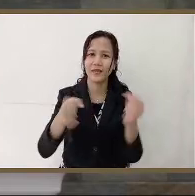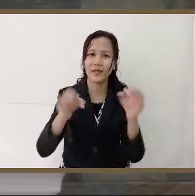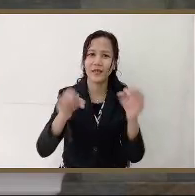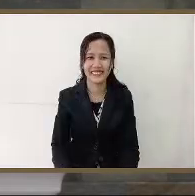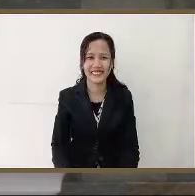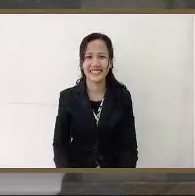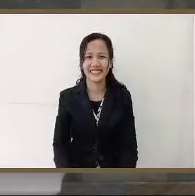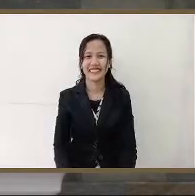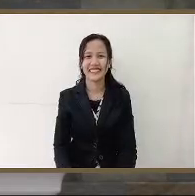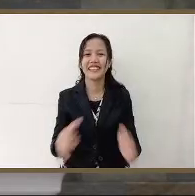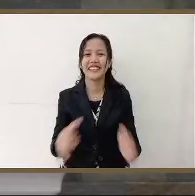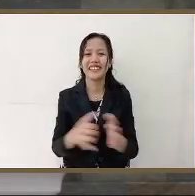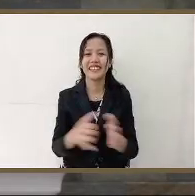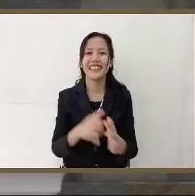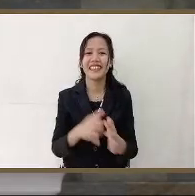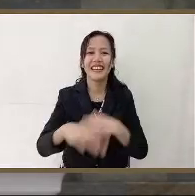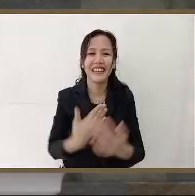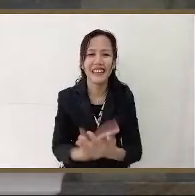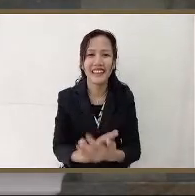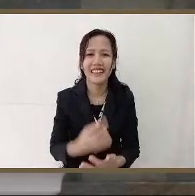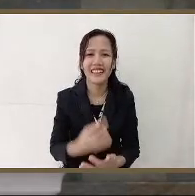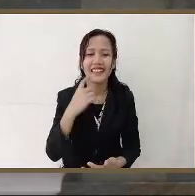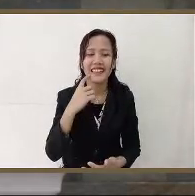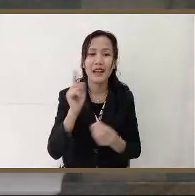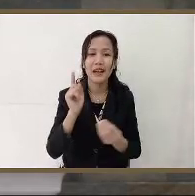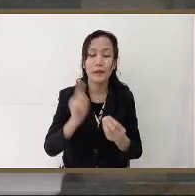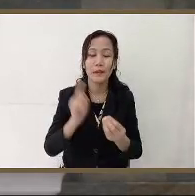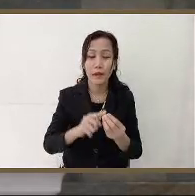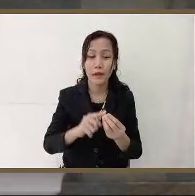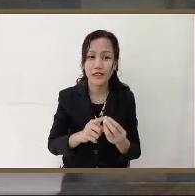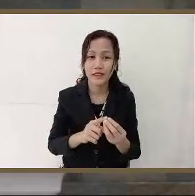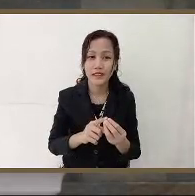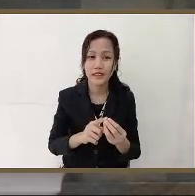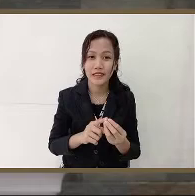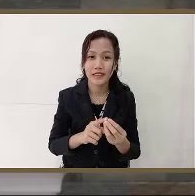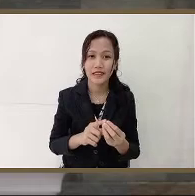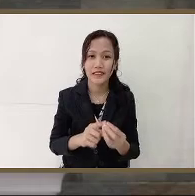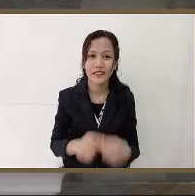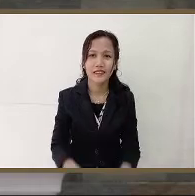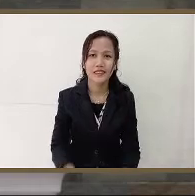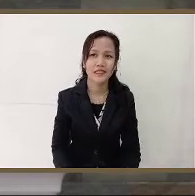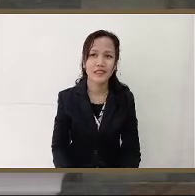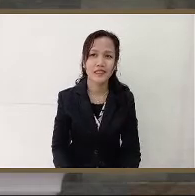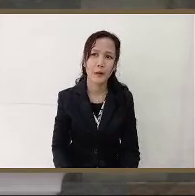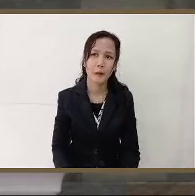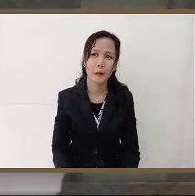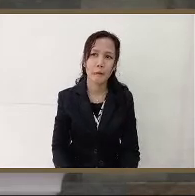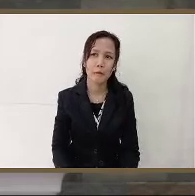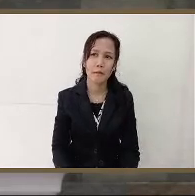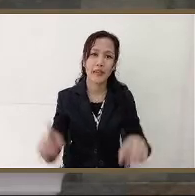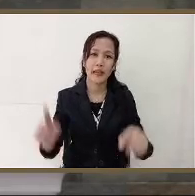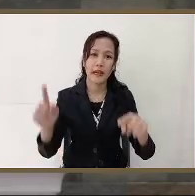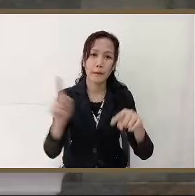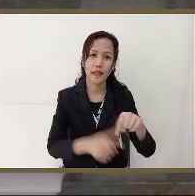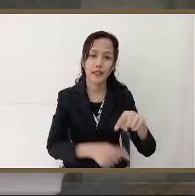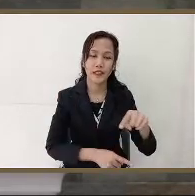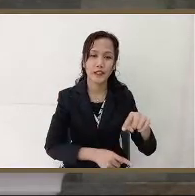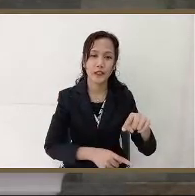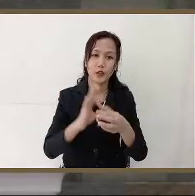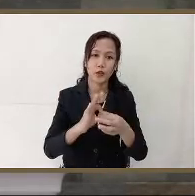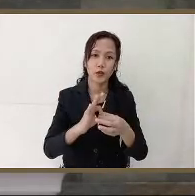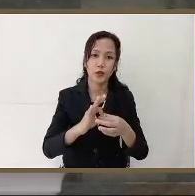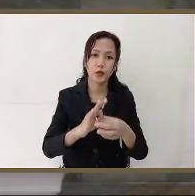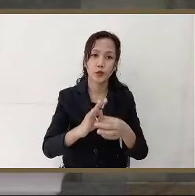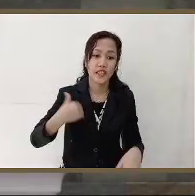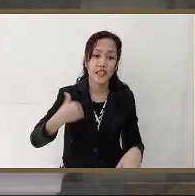tumutukoy sa execution ng Amalekite na nagki-claim na siya ang nakapatay kay King Saul. Alright, it